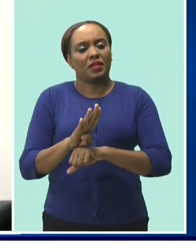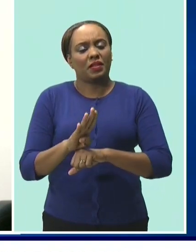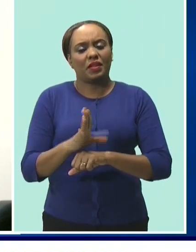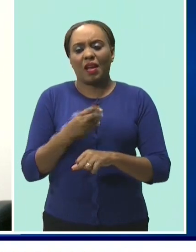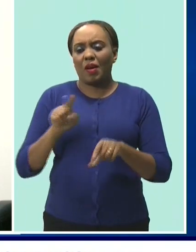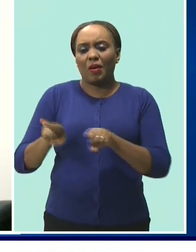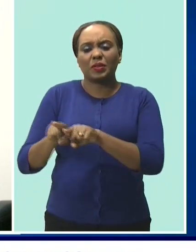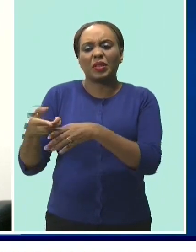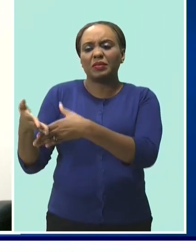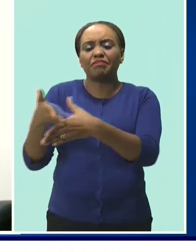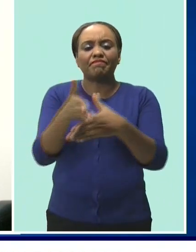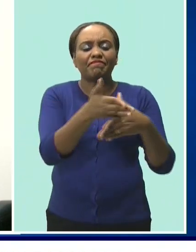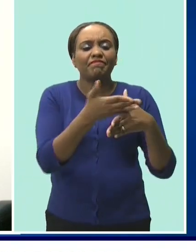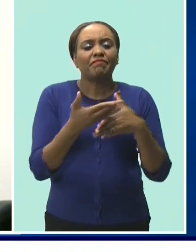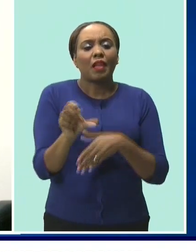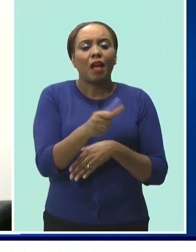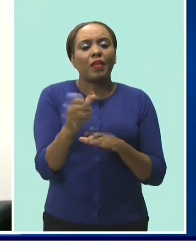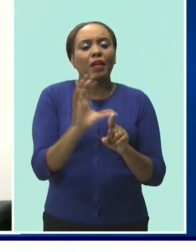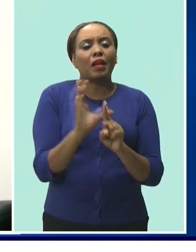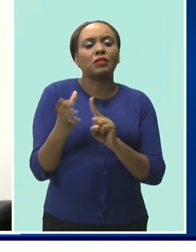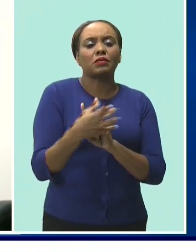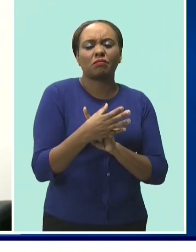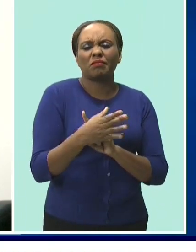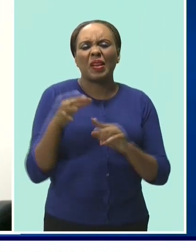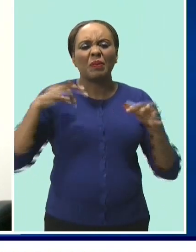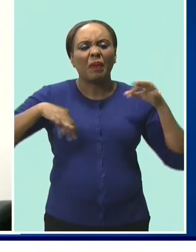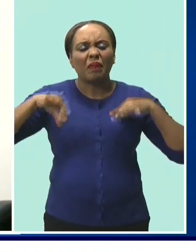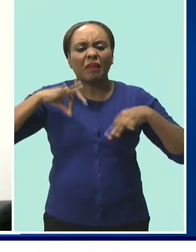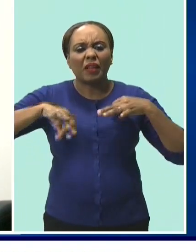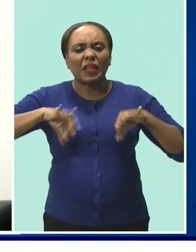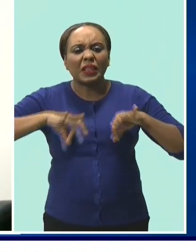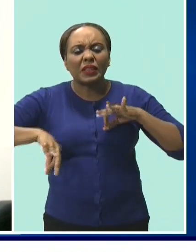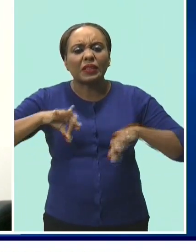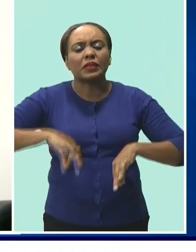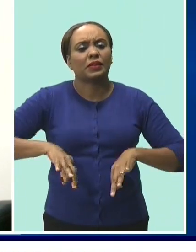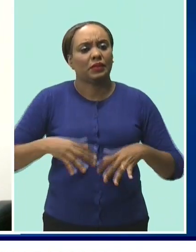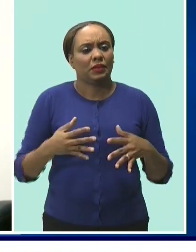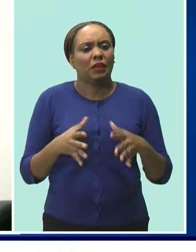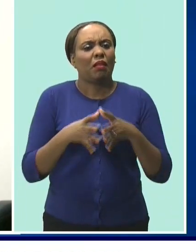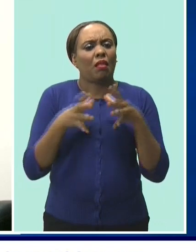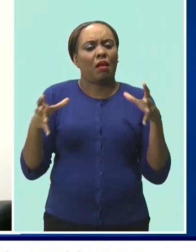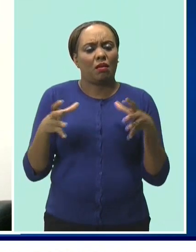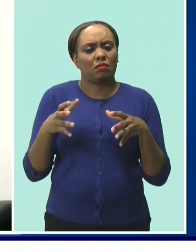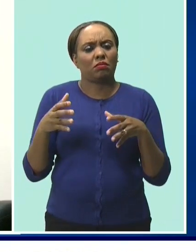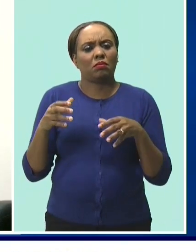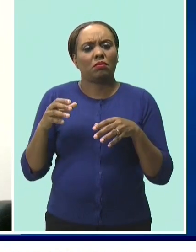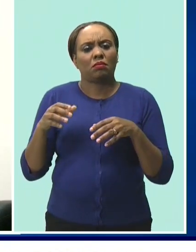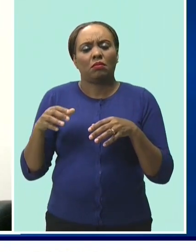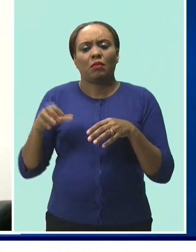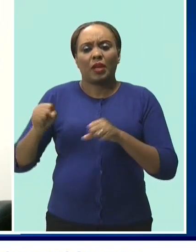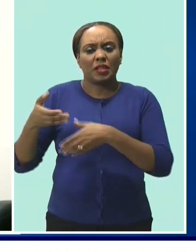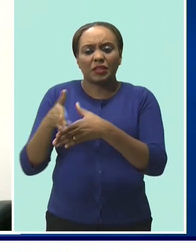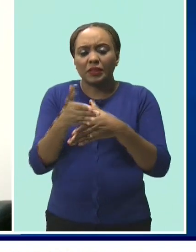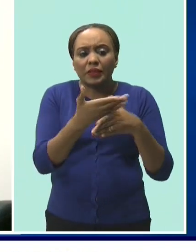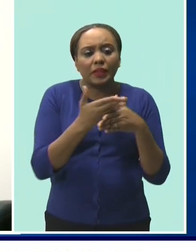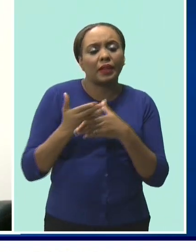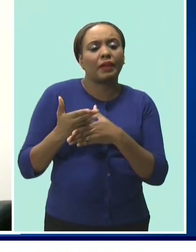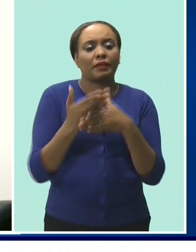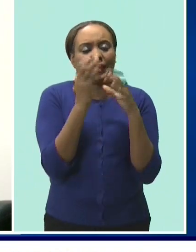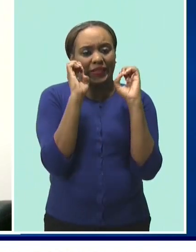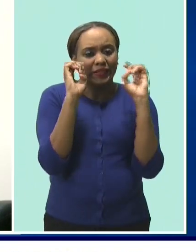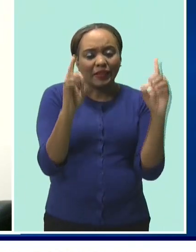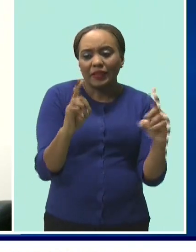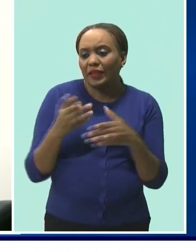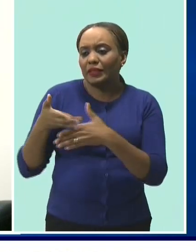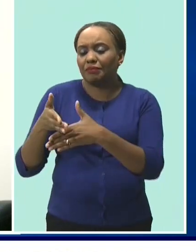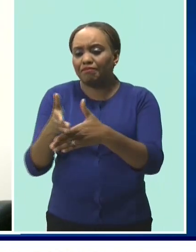culture the benefits that we have here and that we can share. Education, being able to share in